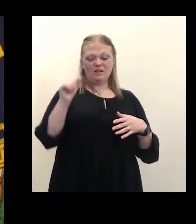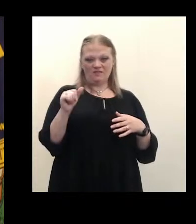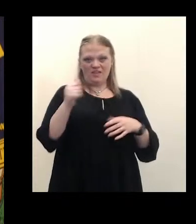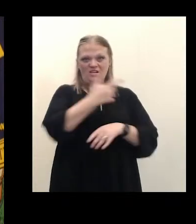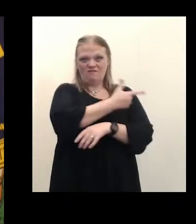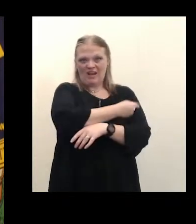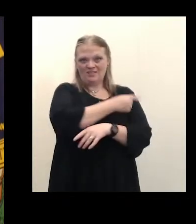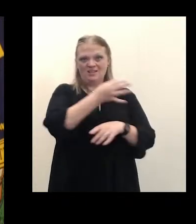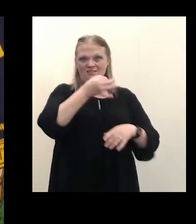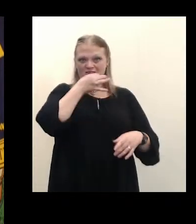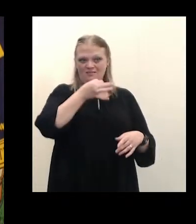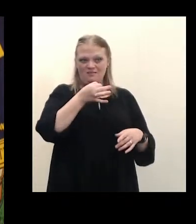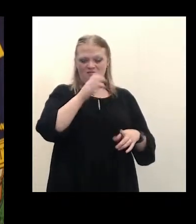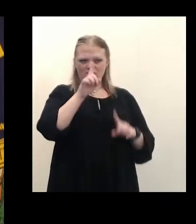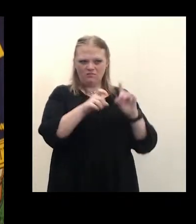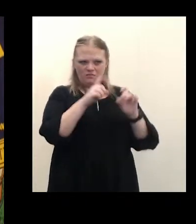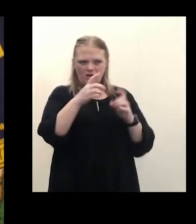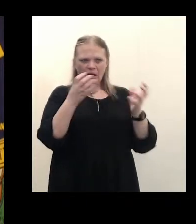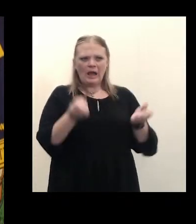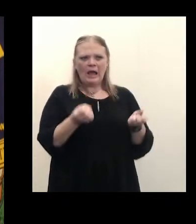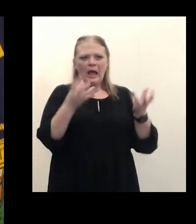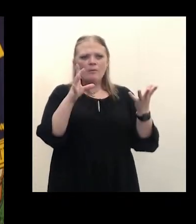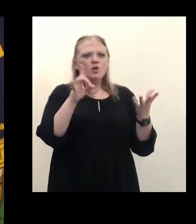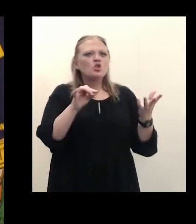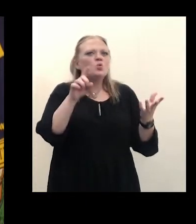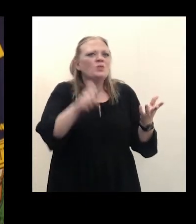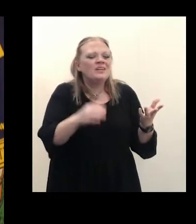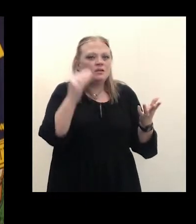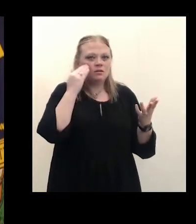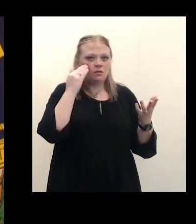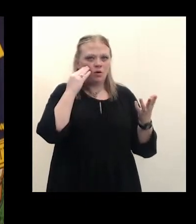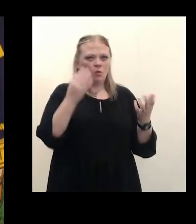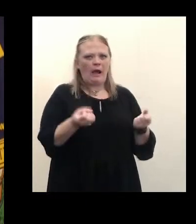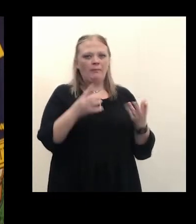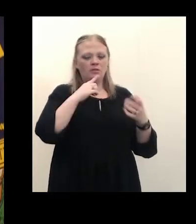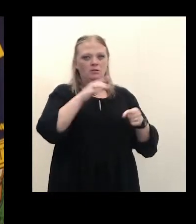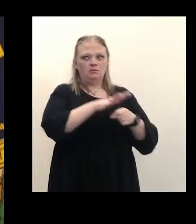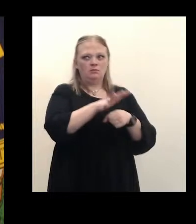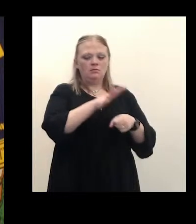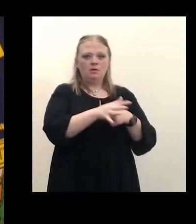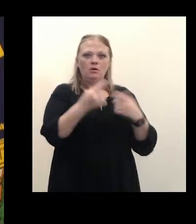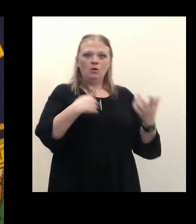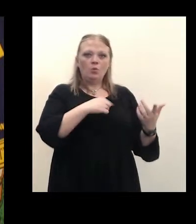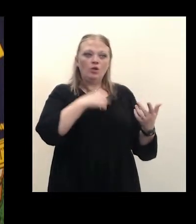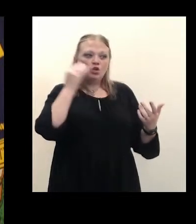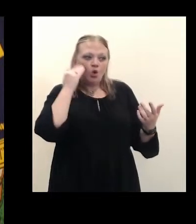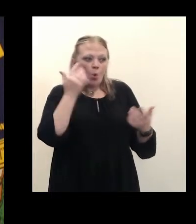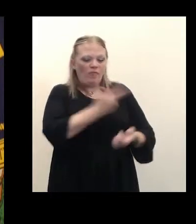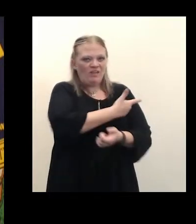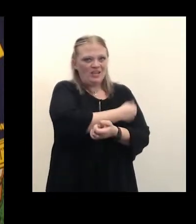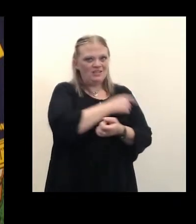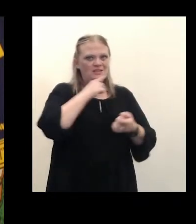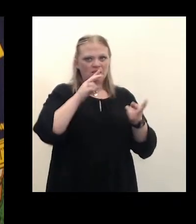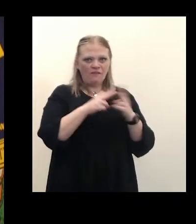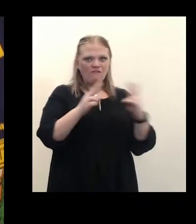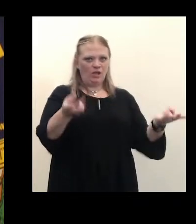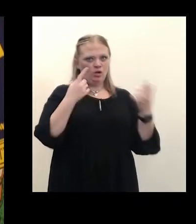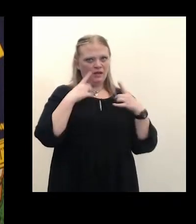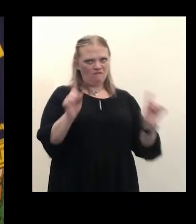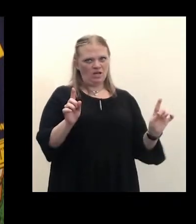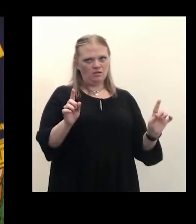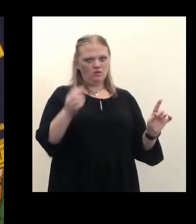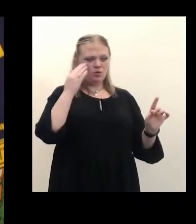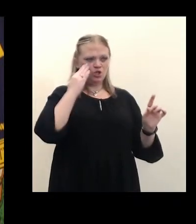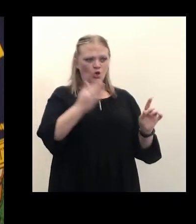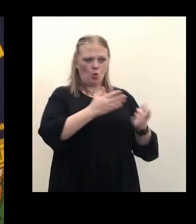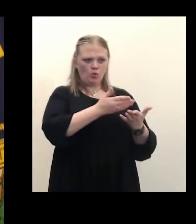question, like, how much do we need to know? How much is enough? We know that the vaccine is very effective. We know it prevents